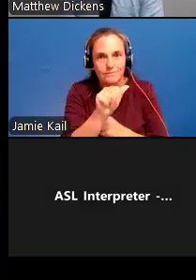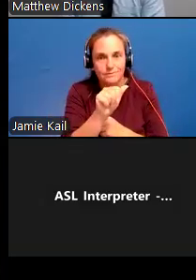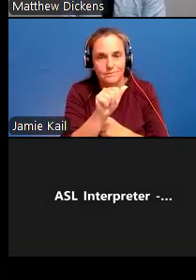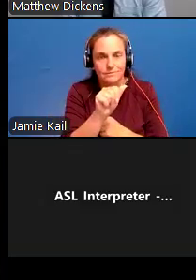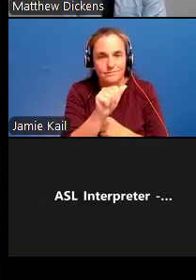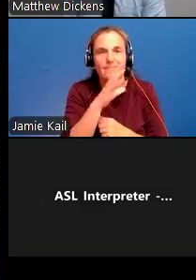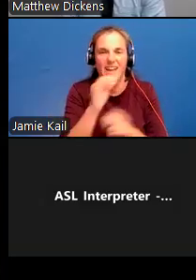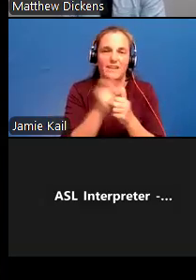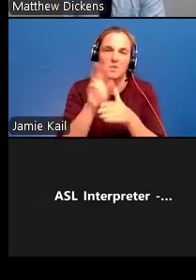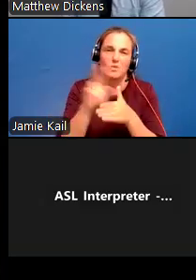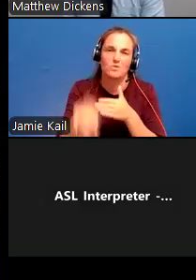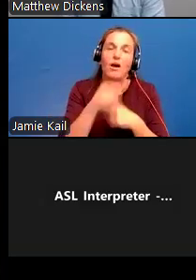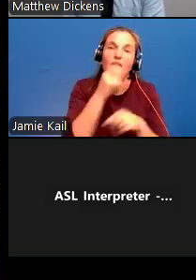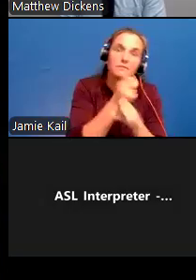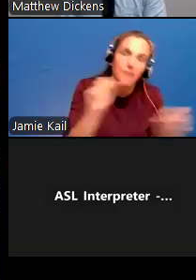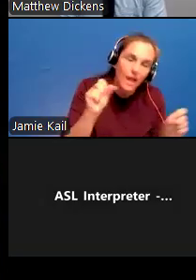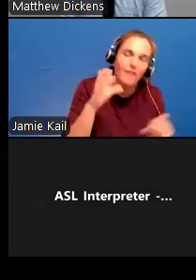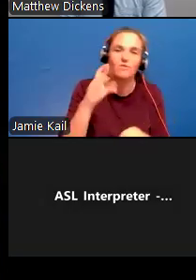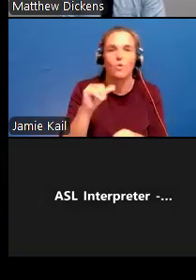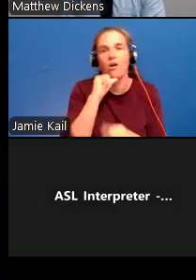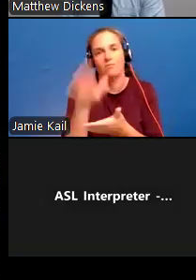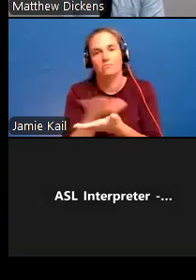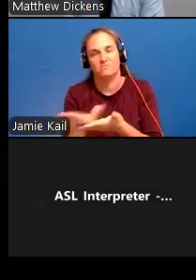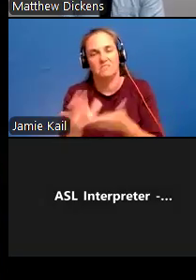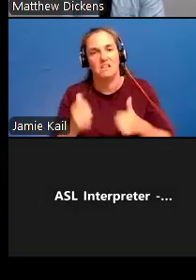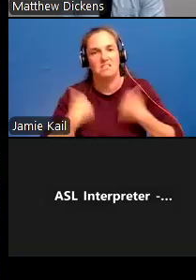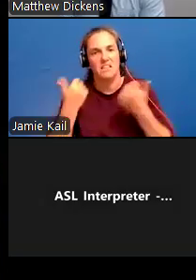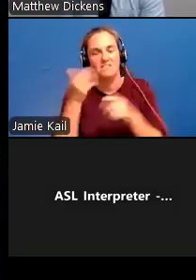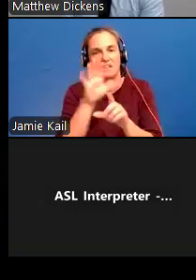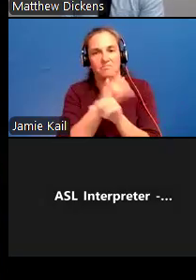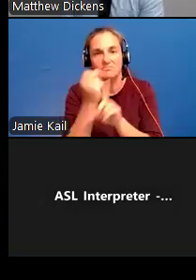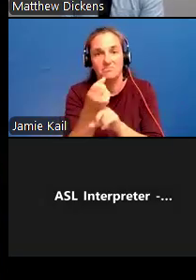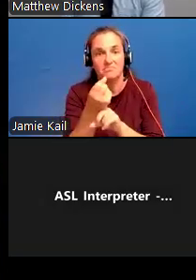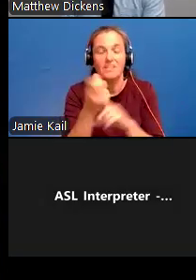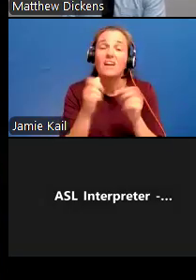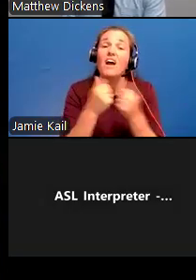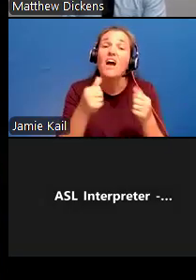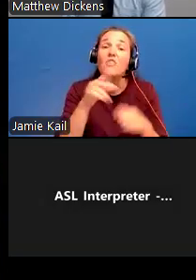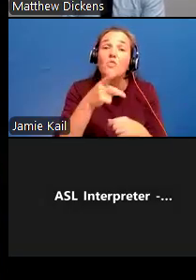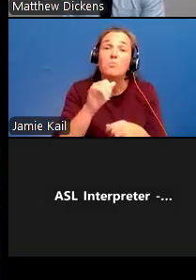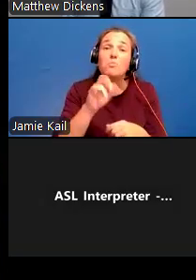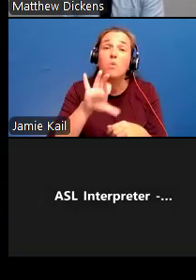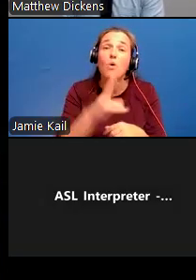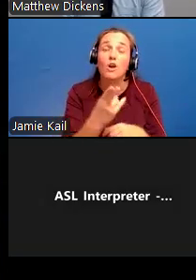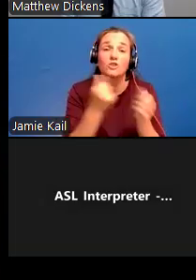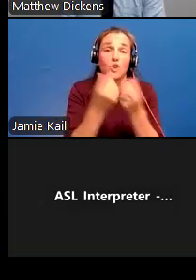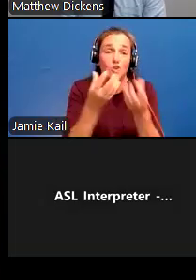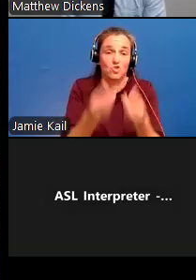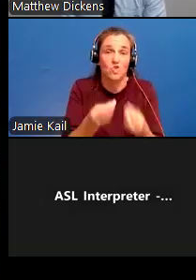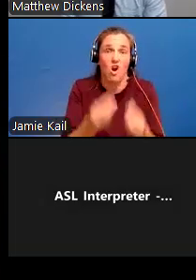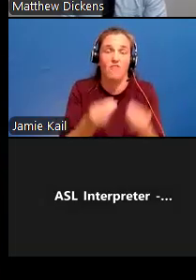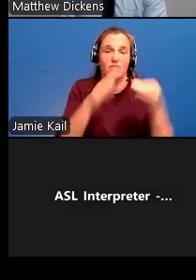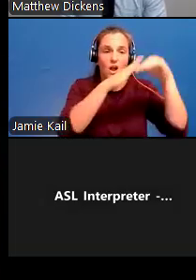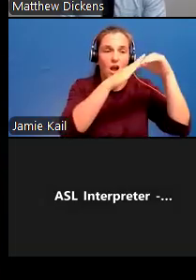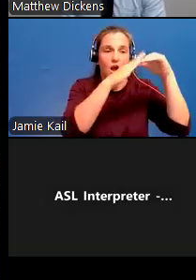in unsafe or unsanitary living conditions. The soft spot in the porch becomes a hole, and therefore, an individual who might be